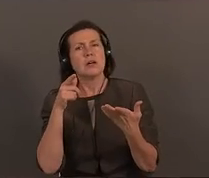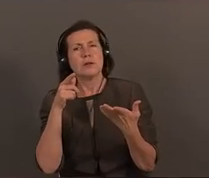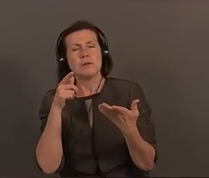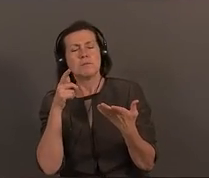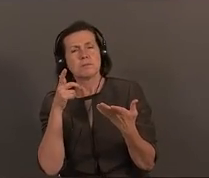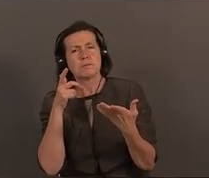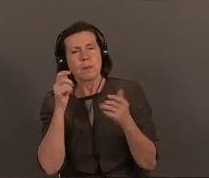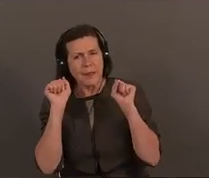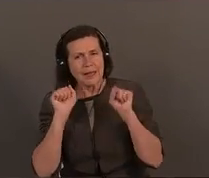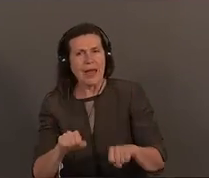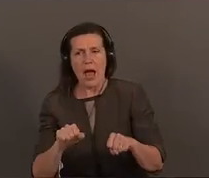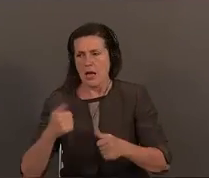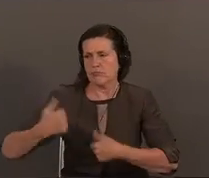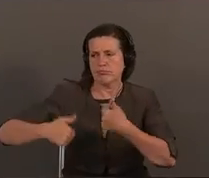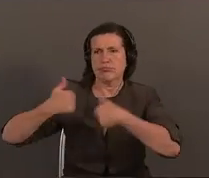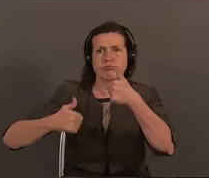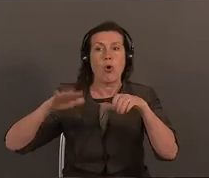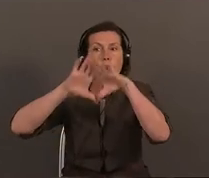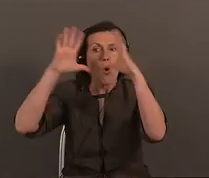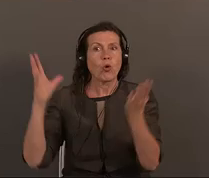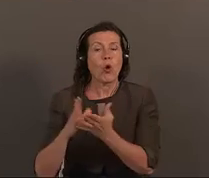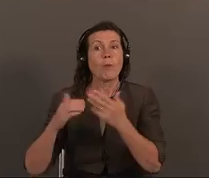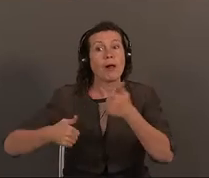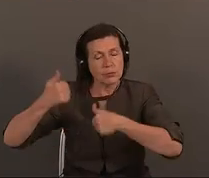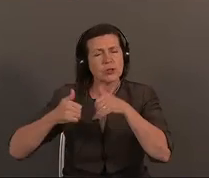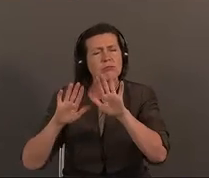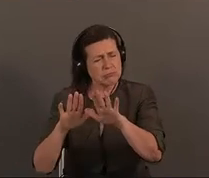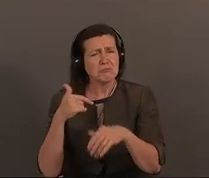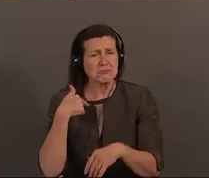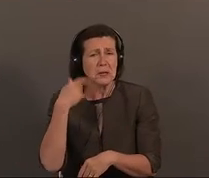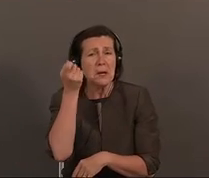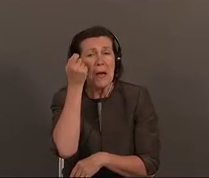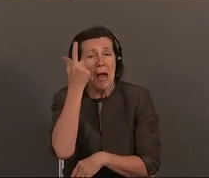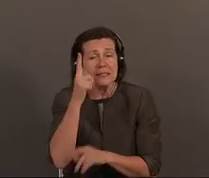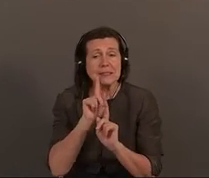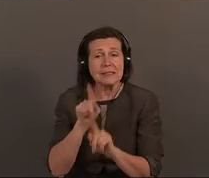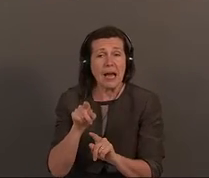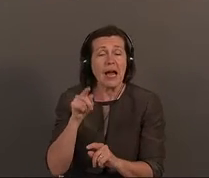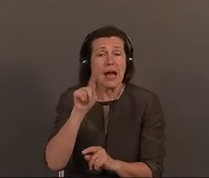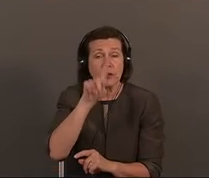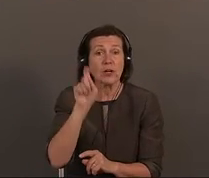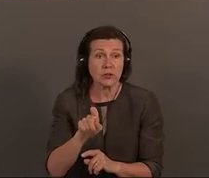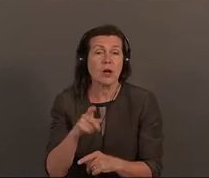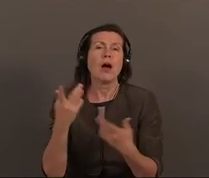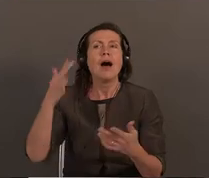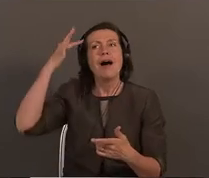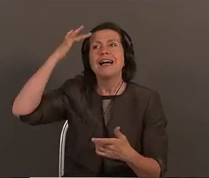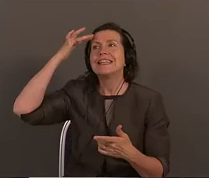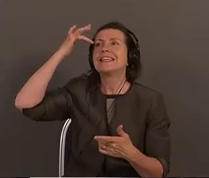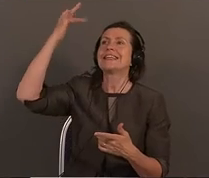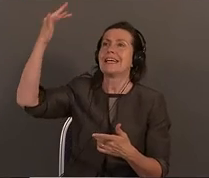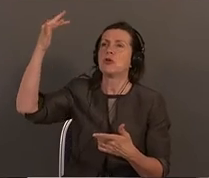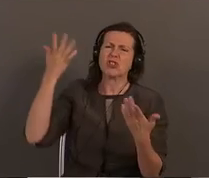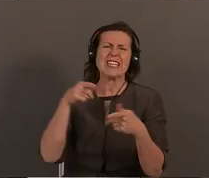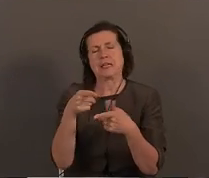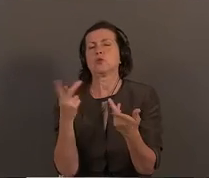global competition. And that's. Yeah. I understand the question, and on a theoretical point of view, I mean, this question is normal.